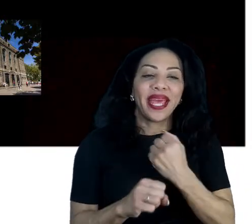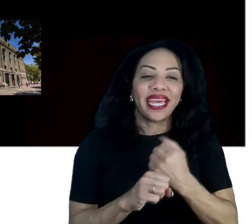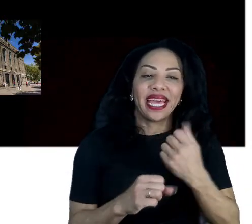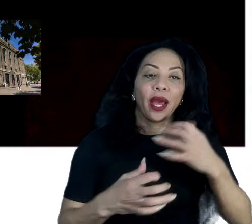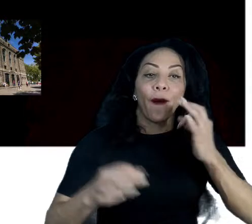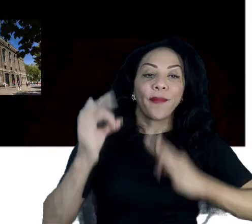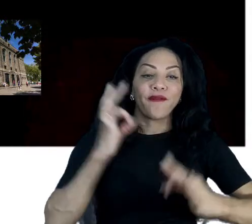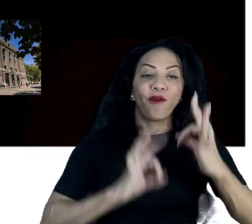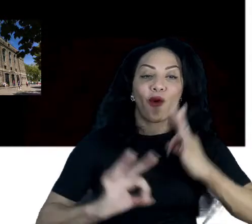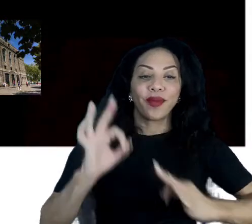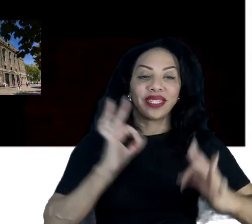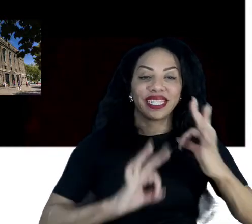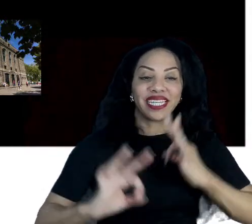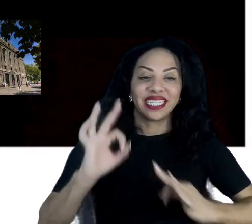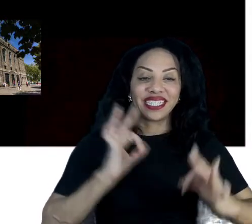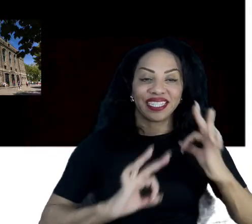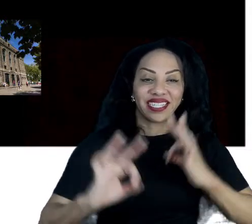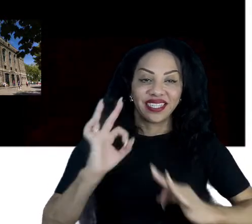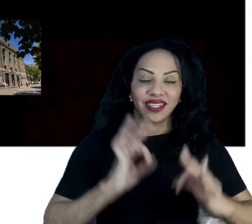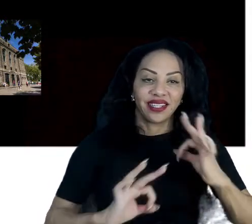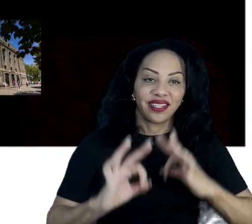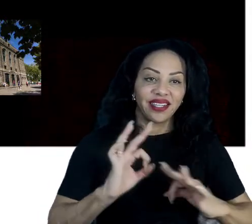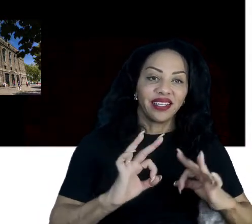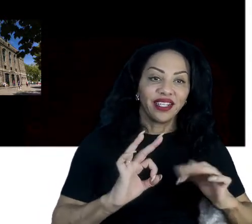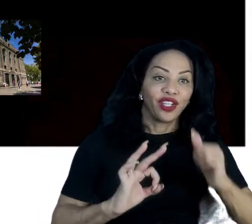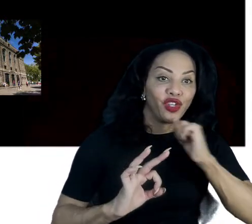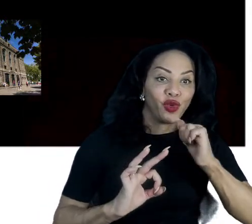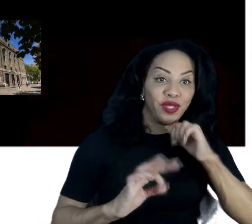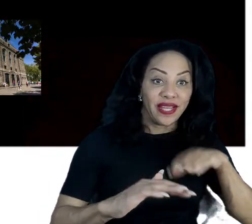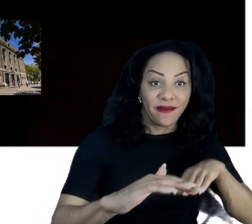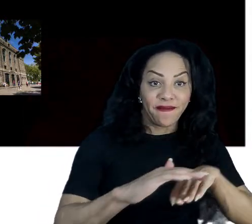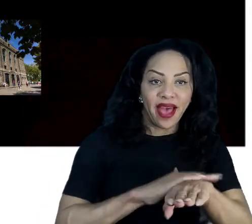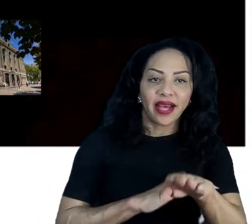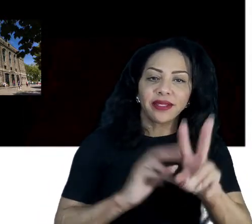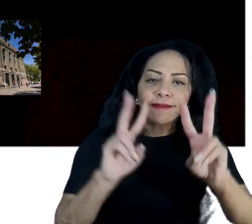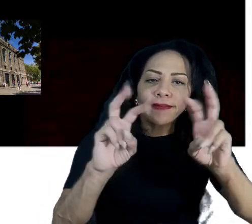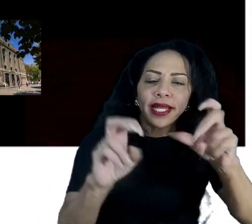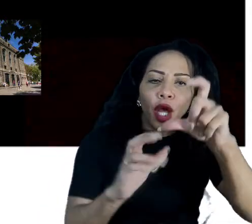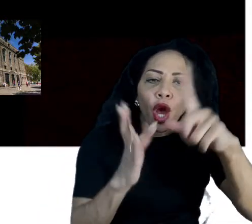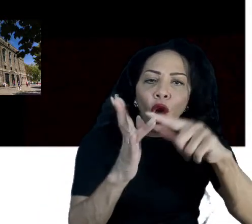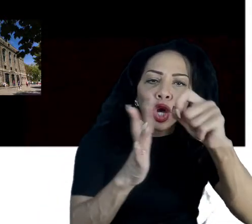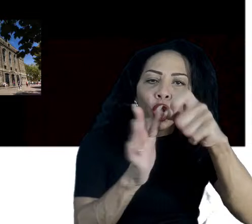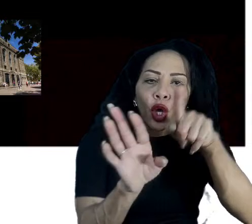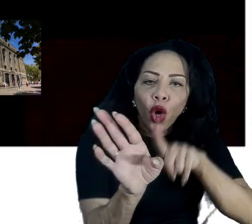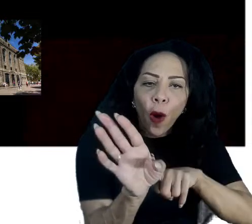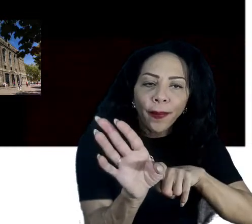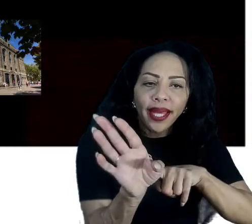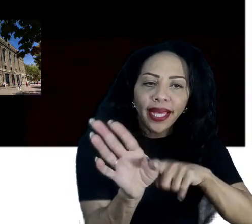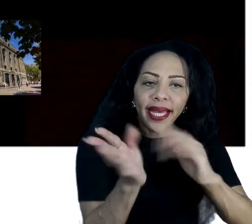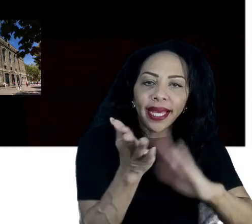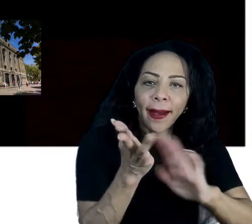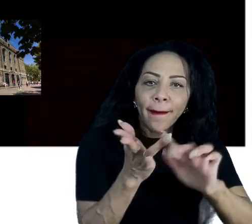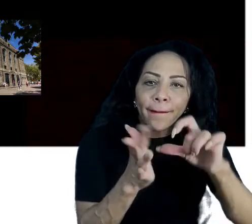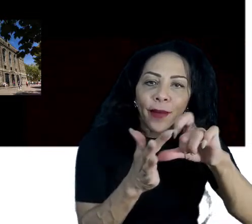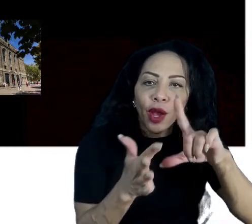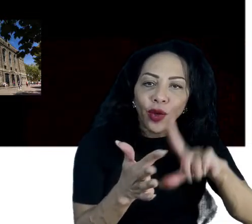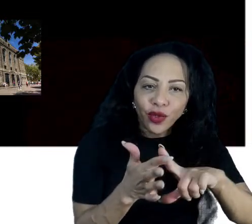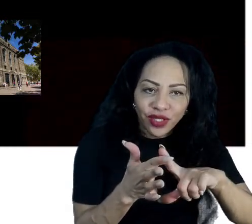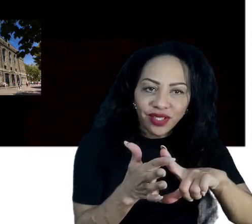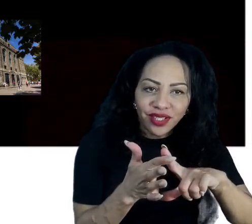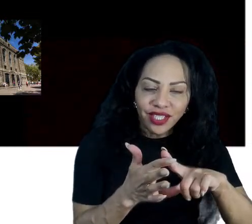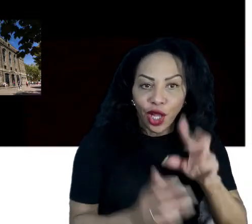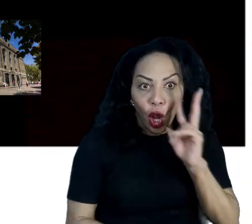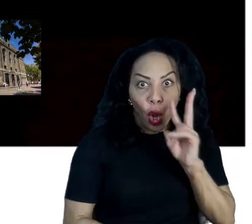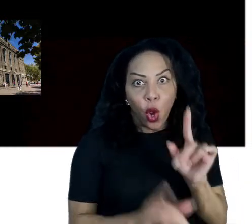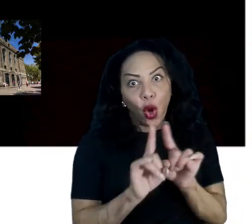doesn't transmit to another machine. And I recreated the illusion of a fax transmission by